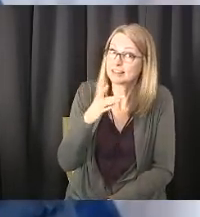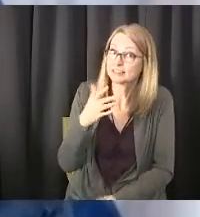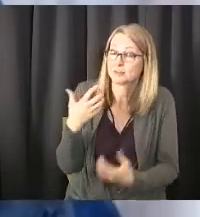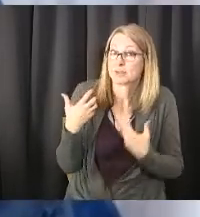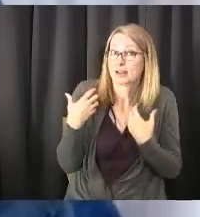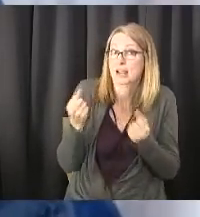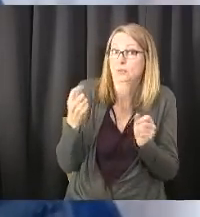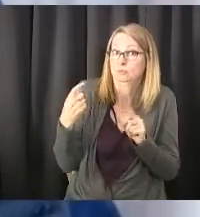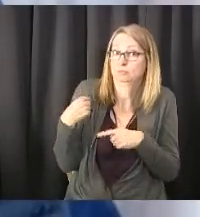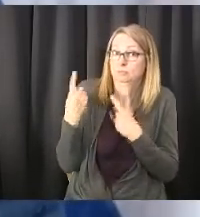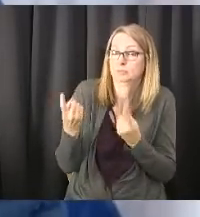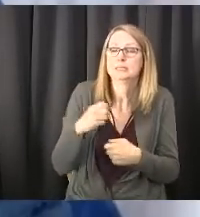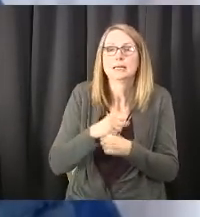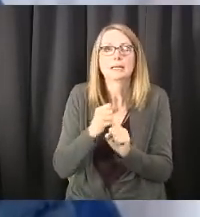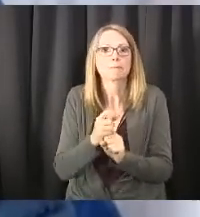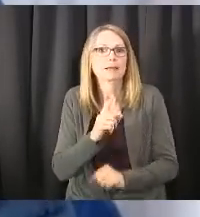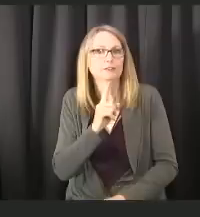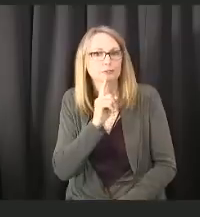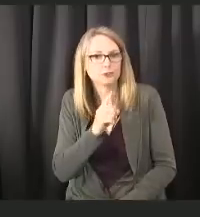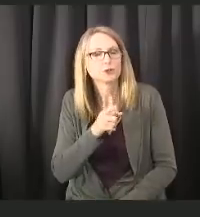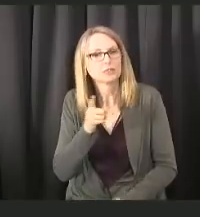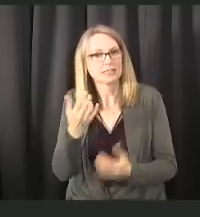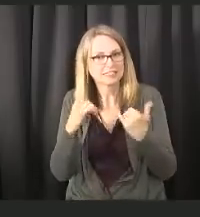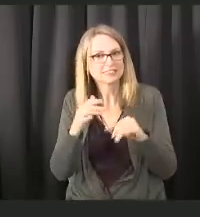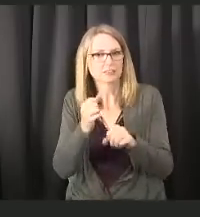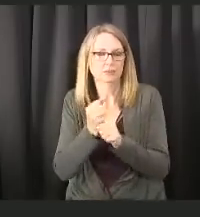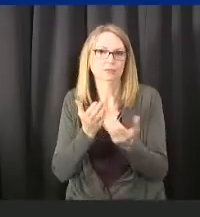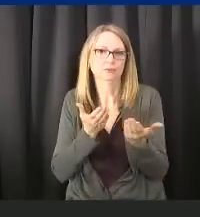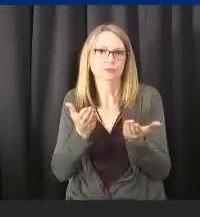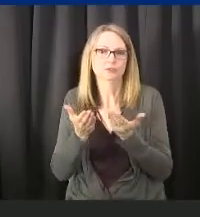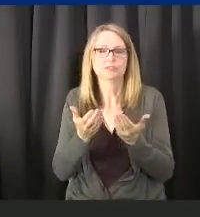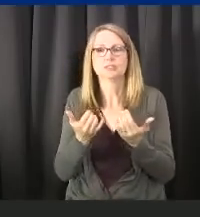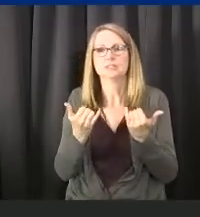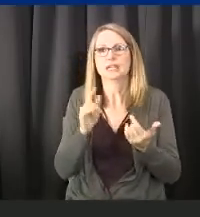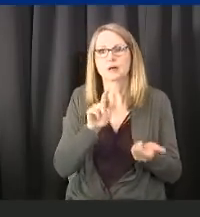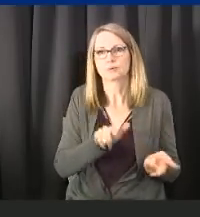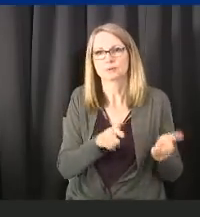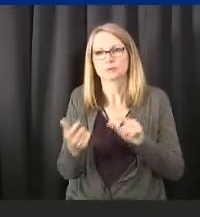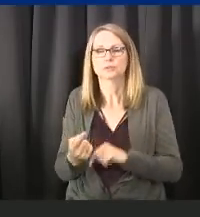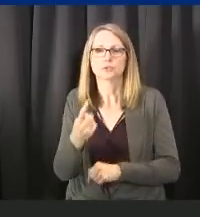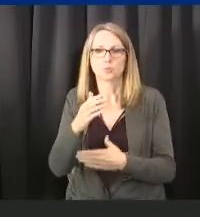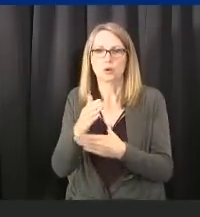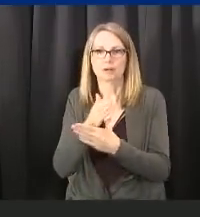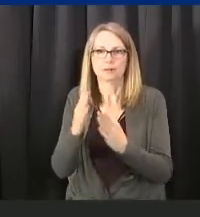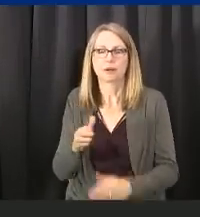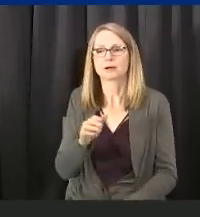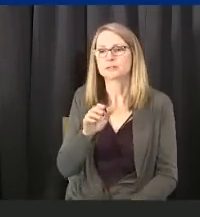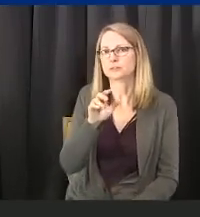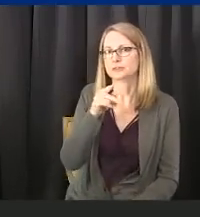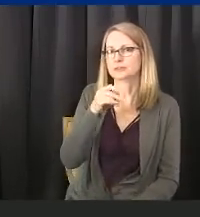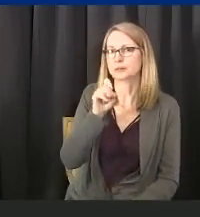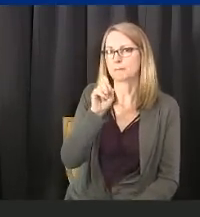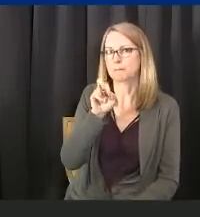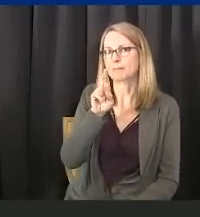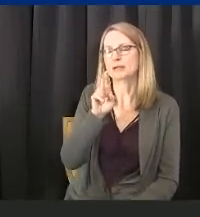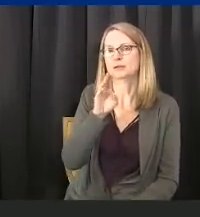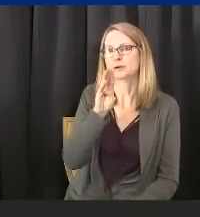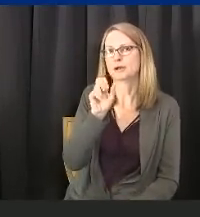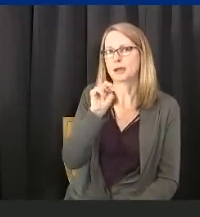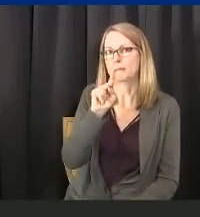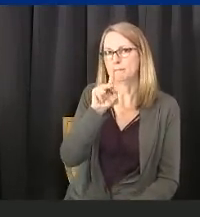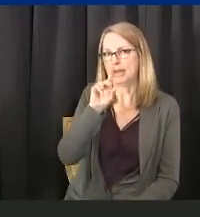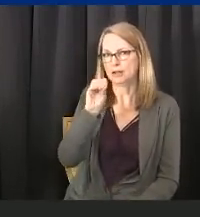process. So with that, I want to turn it over to one of our premier partners, Peter Benko, the CEO of Centura Health, to tell us about their efforts